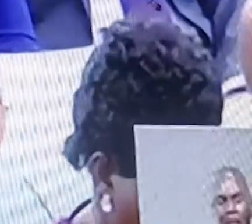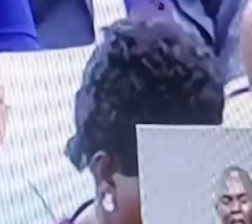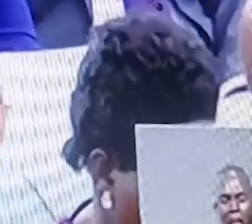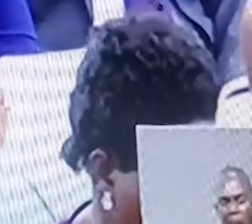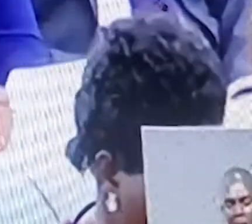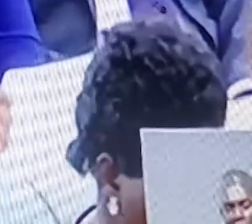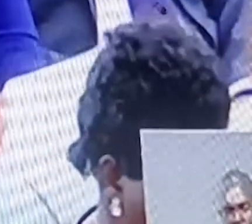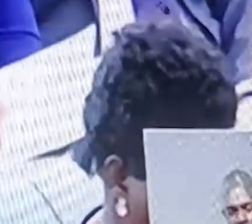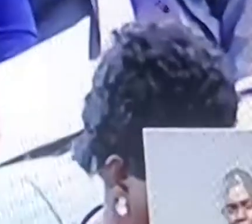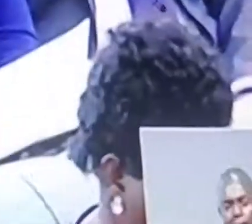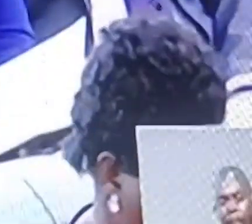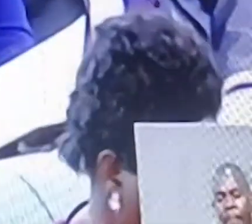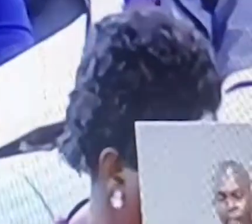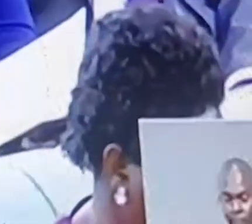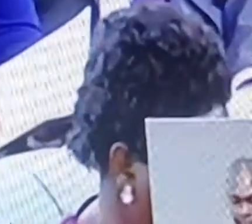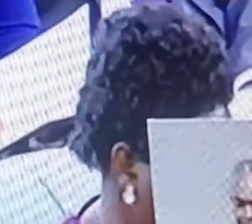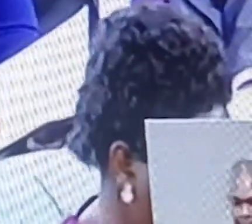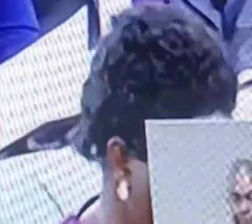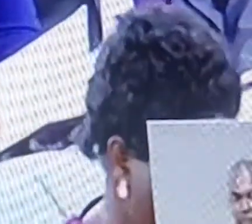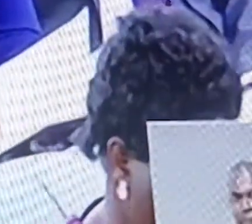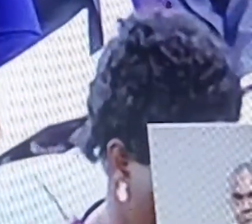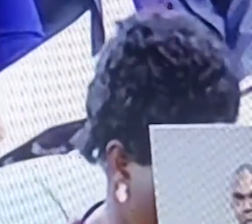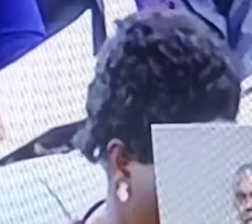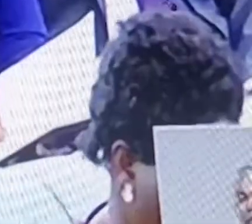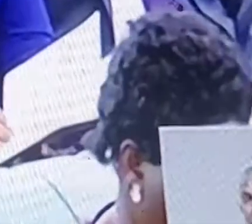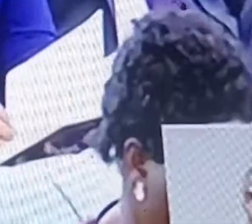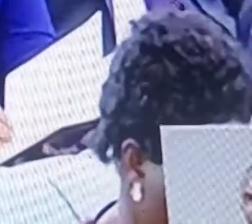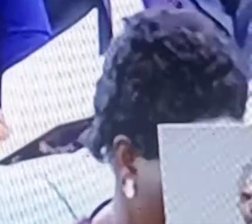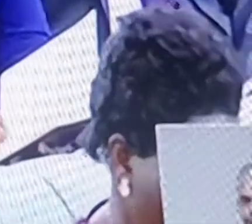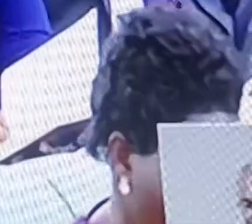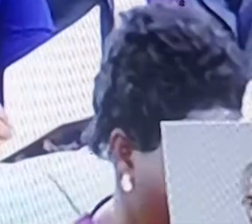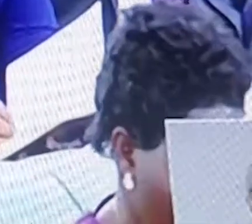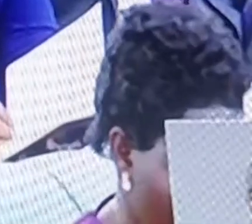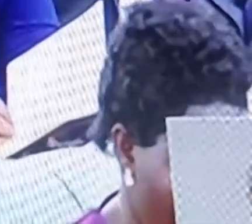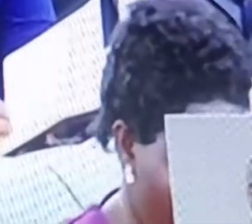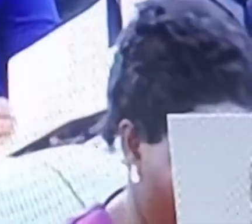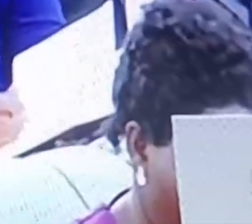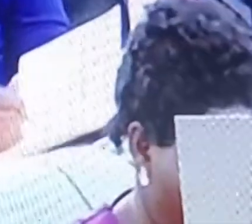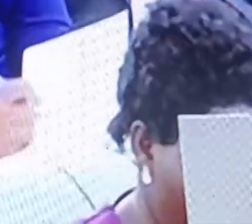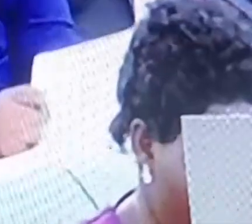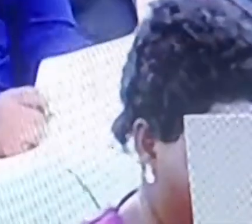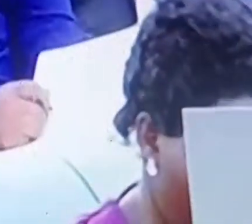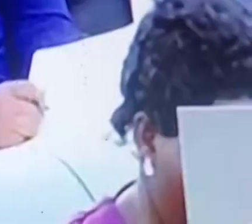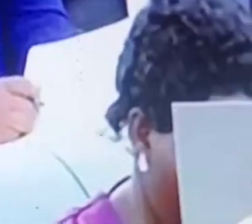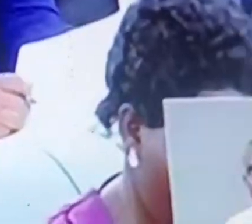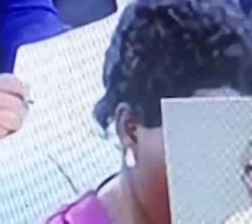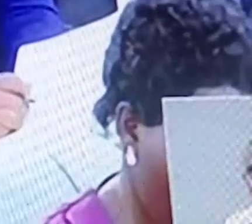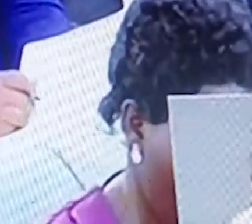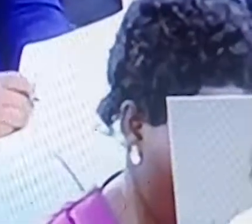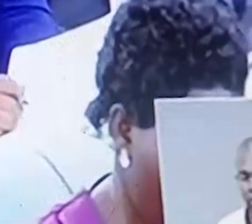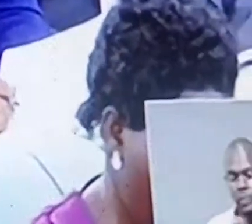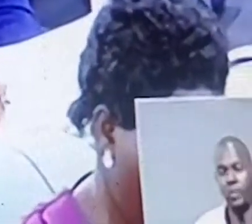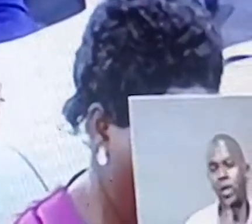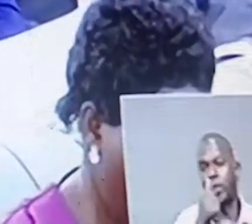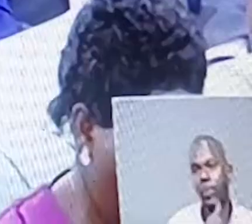122 provides a member of parliament the mandate to raise a